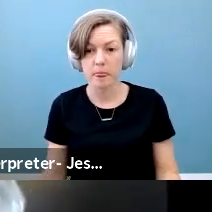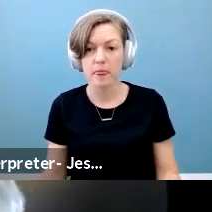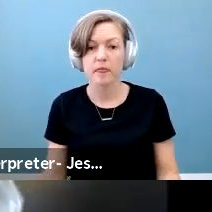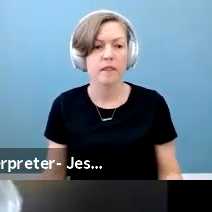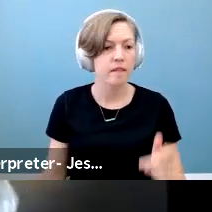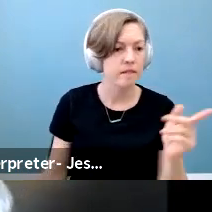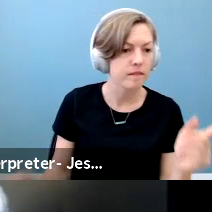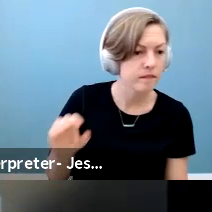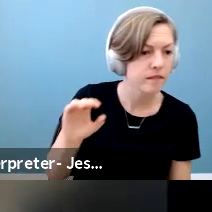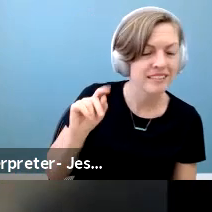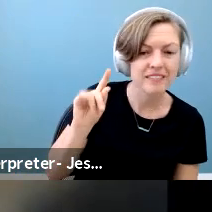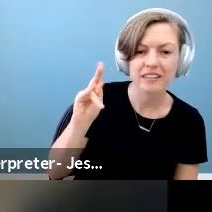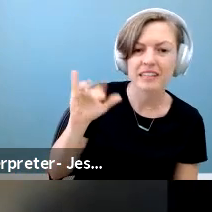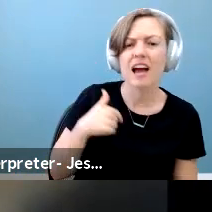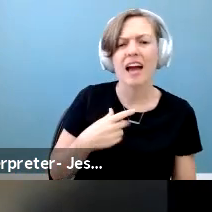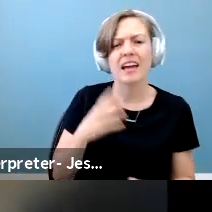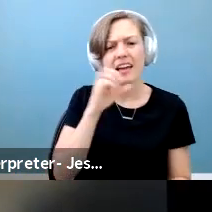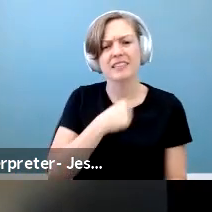I guess I think,